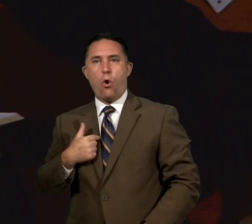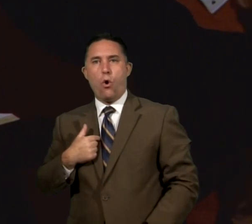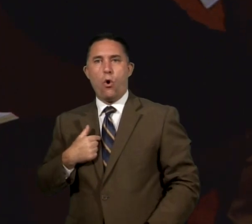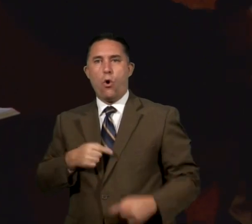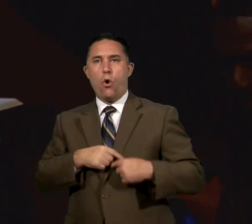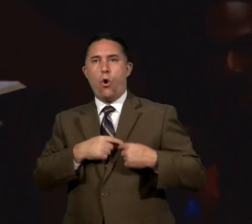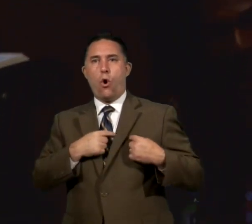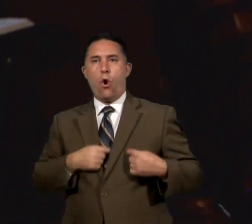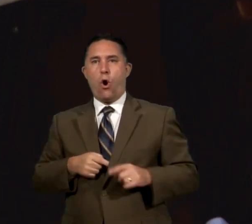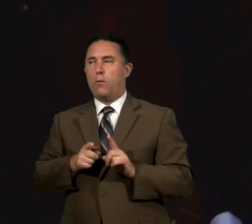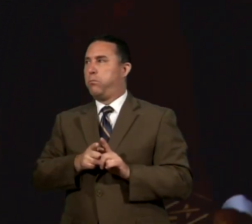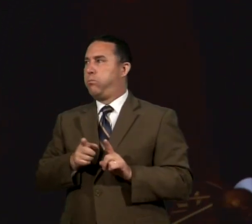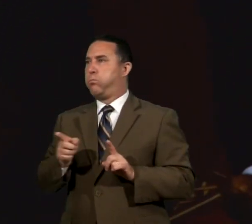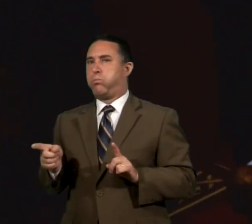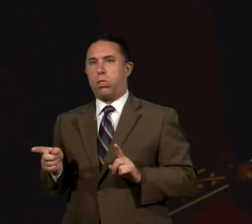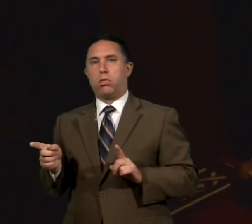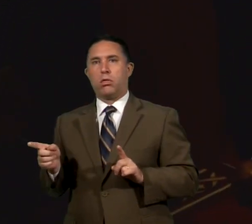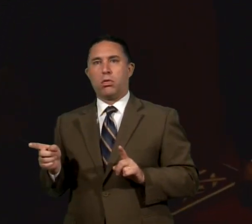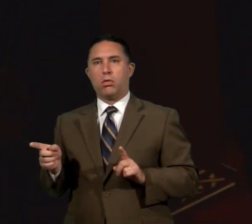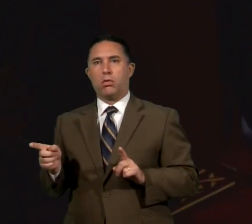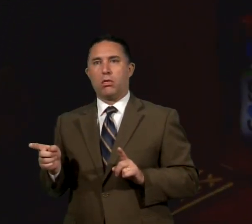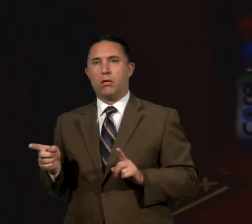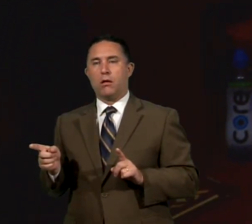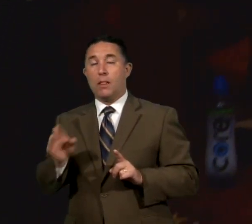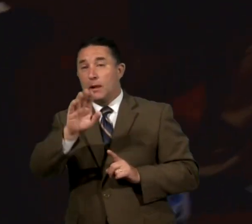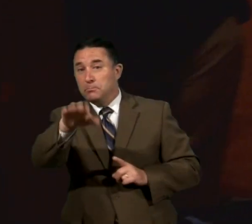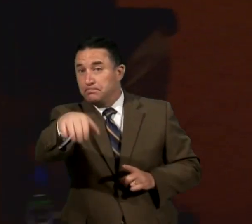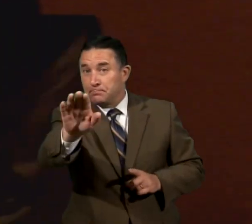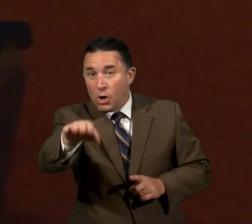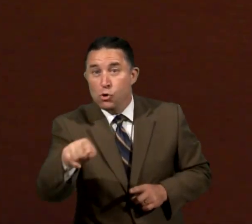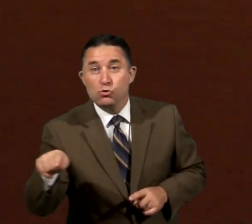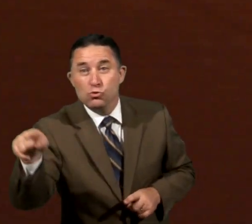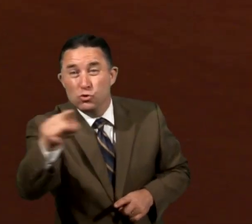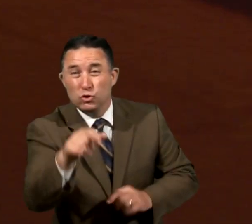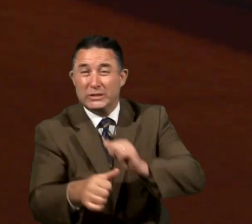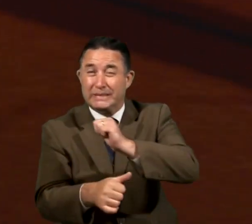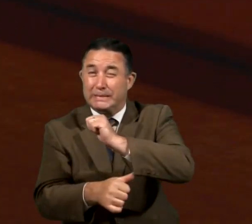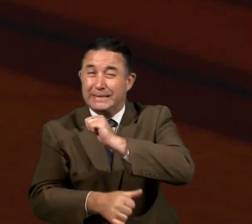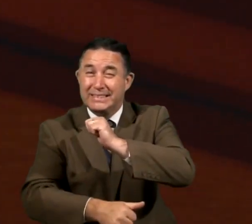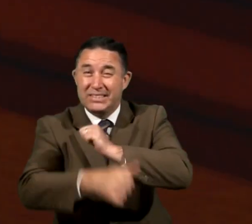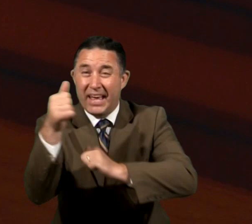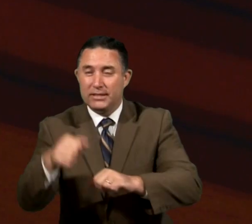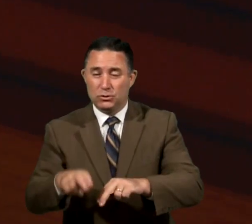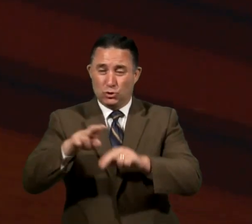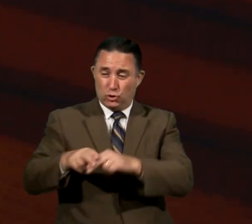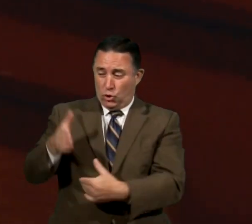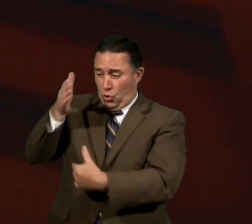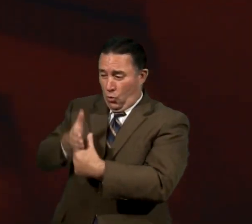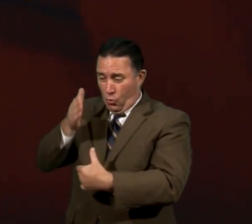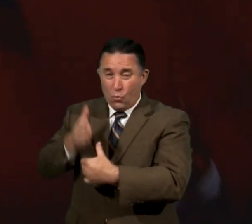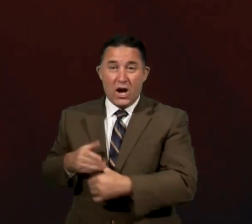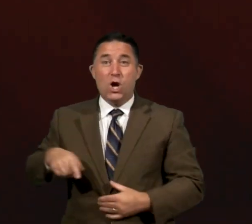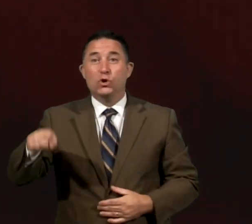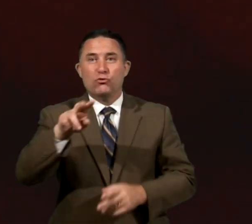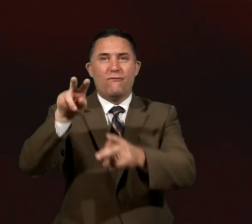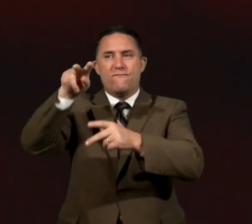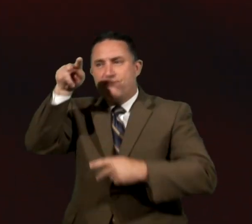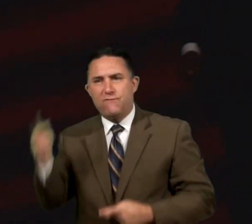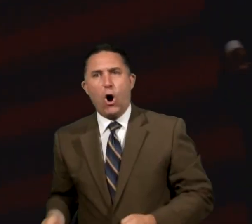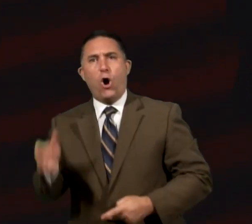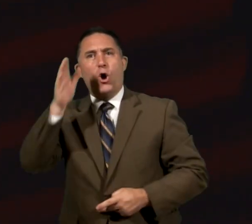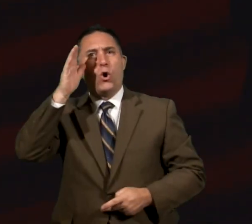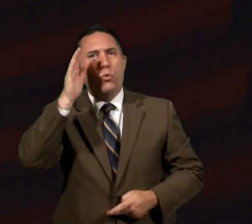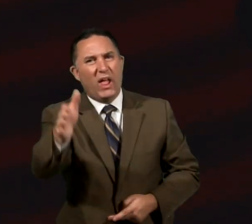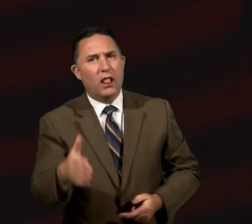your heart is not here. And listen to me, you are dangerously perched up on the window and you're going to fall.